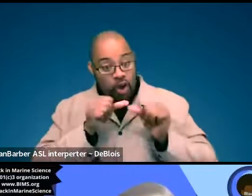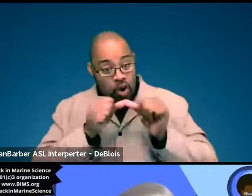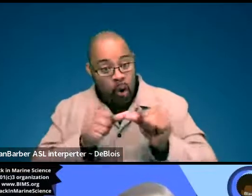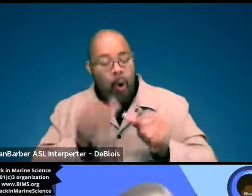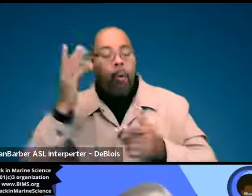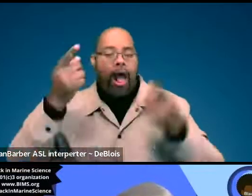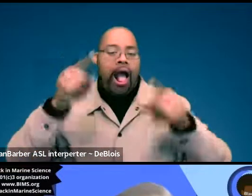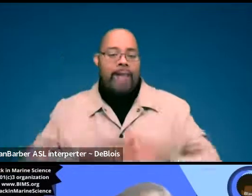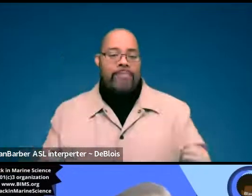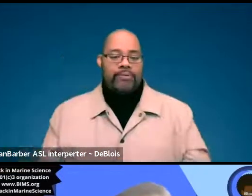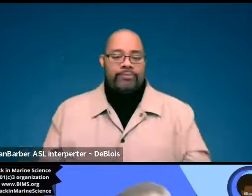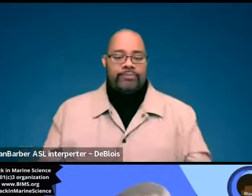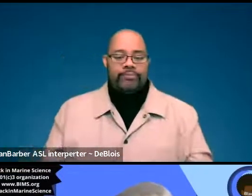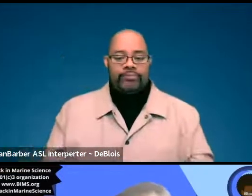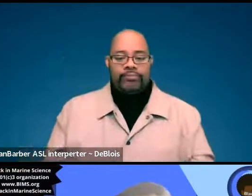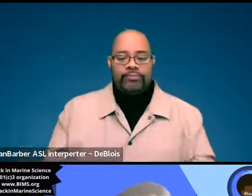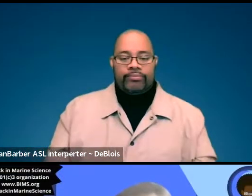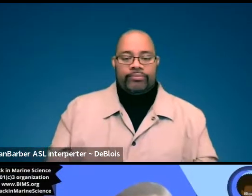going to happen.